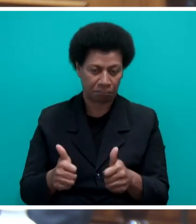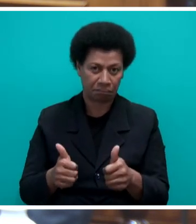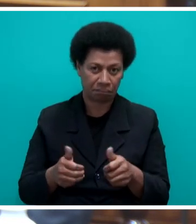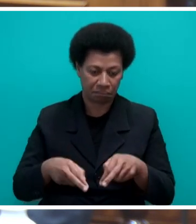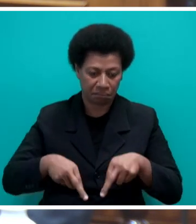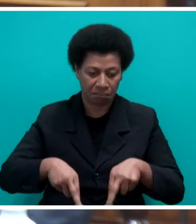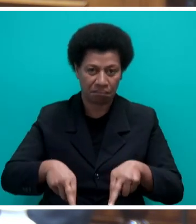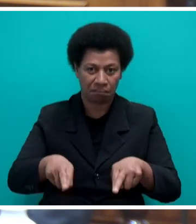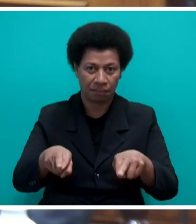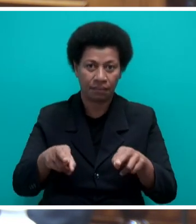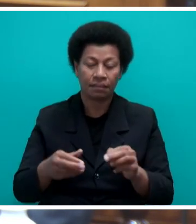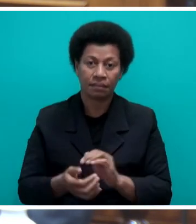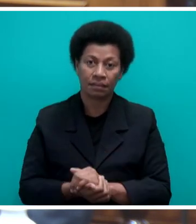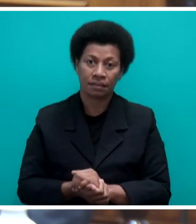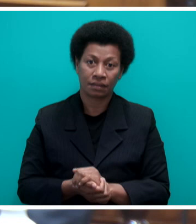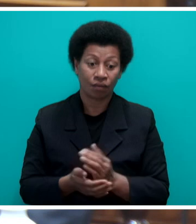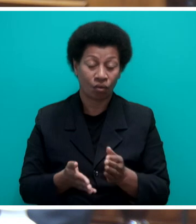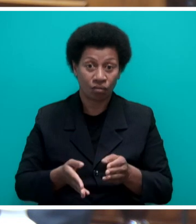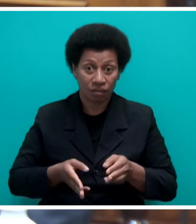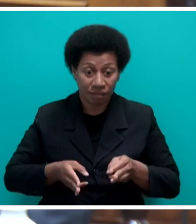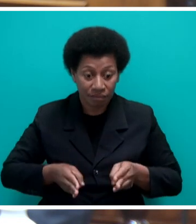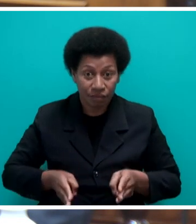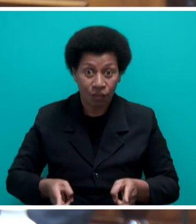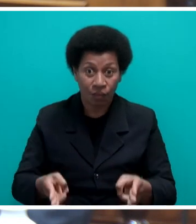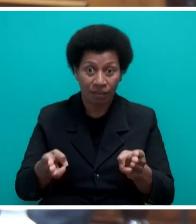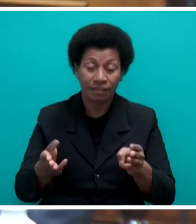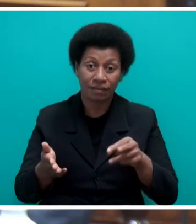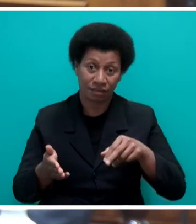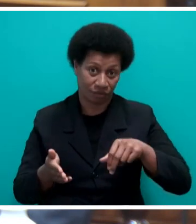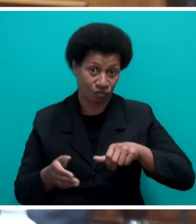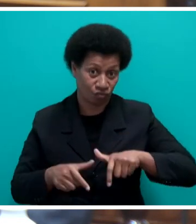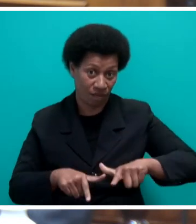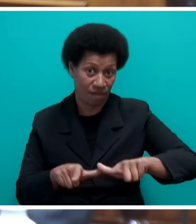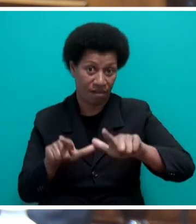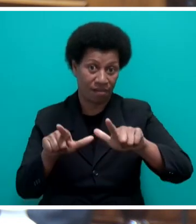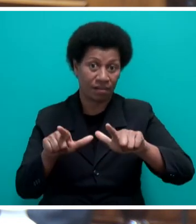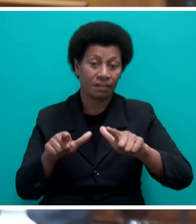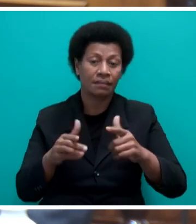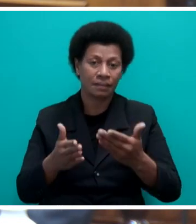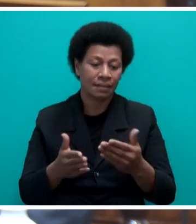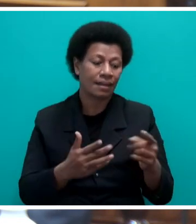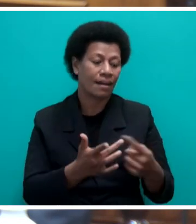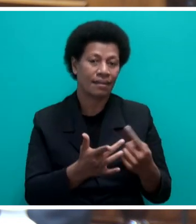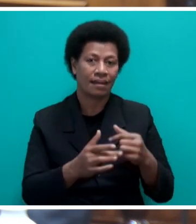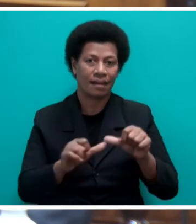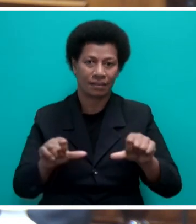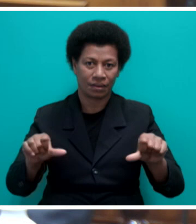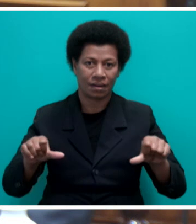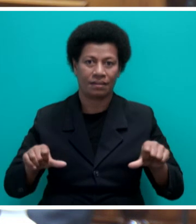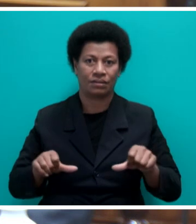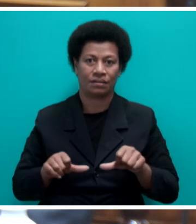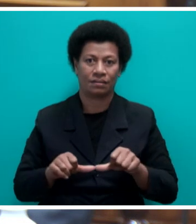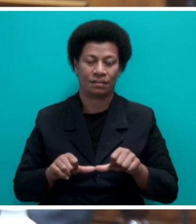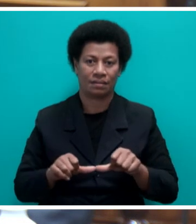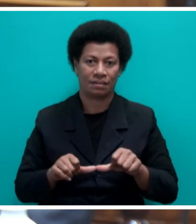not only transport sugarcane from farms to mills, but serves other agricultural farmers and public as well, who